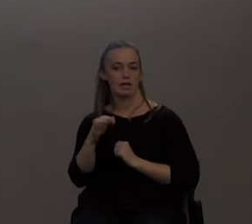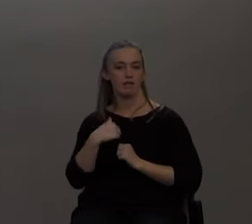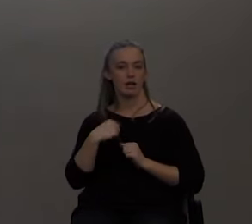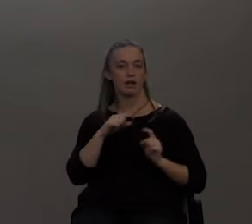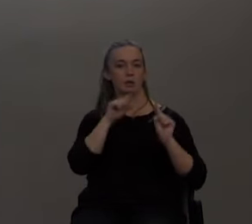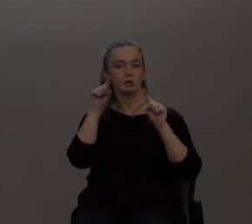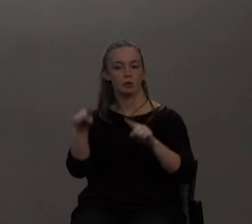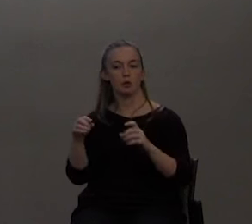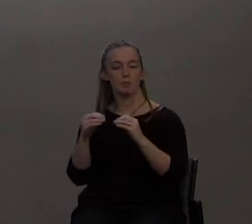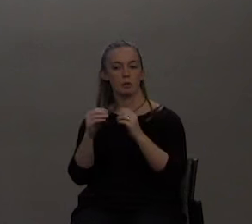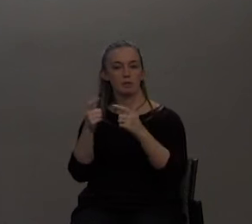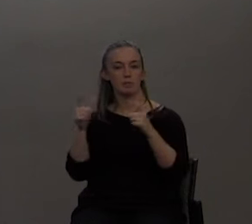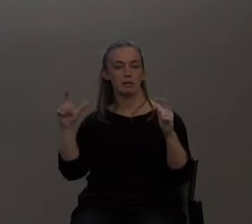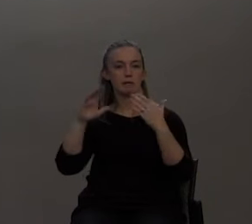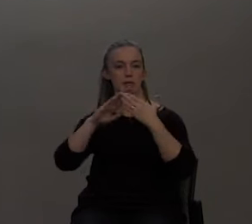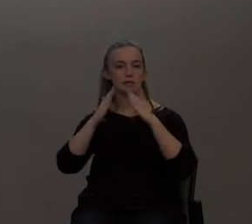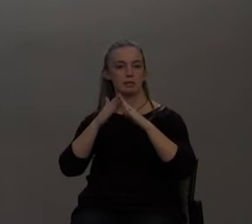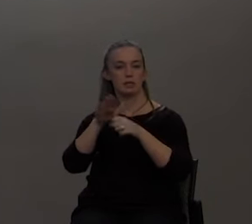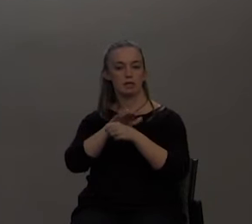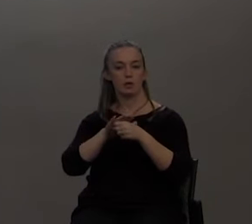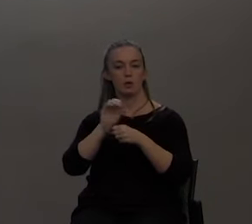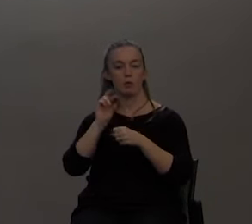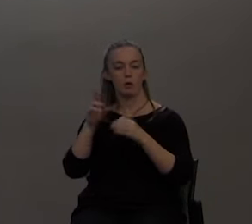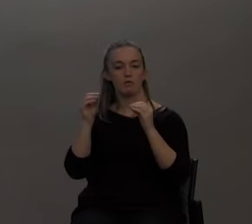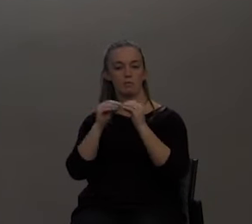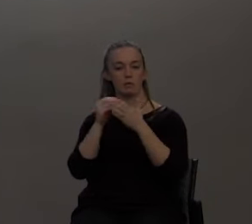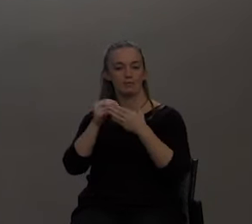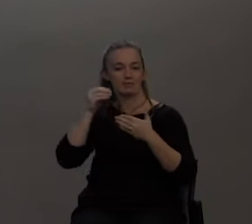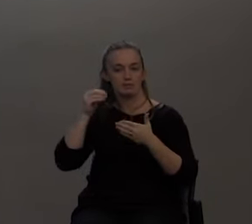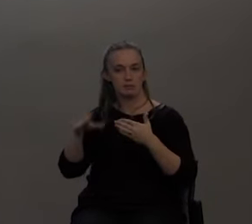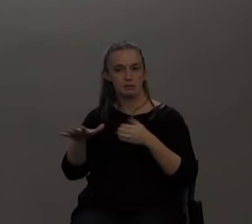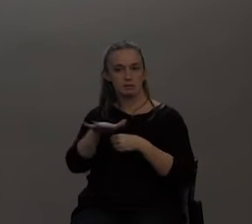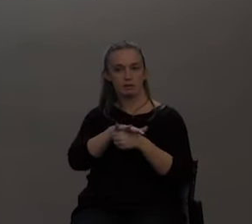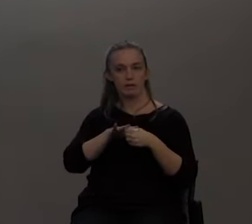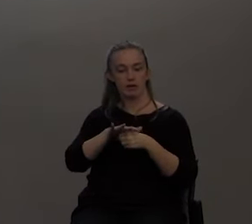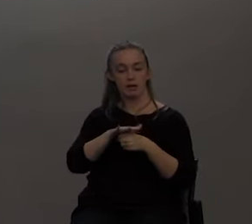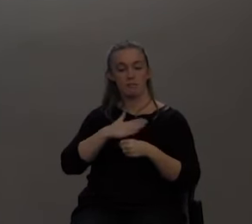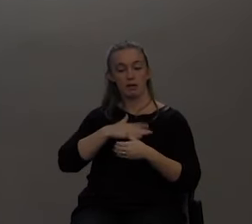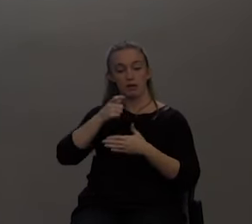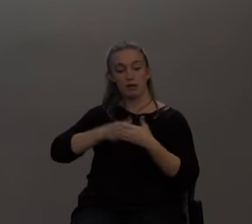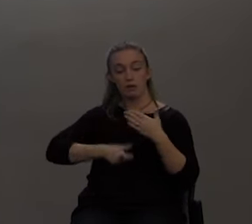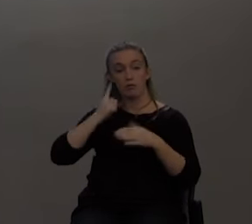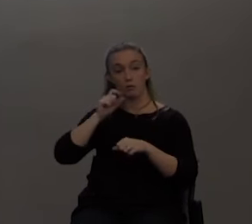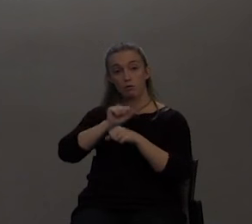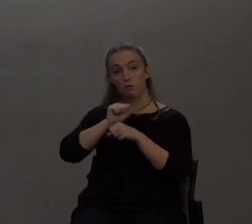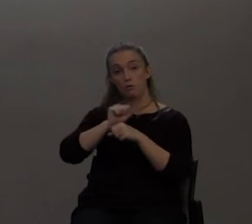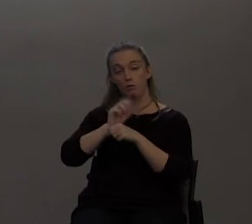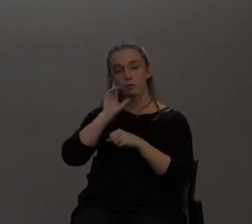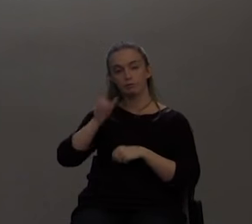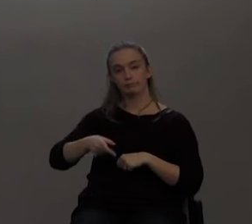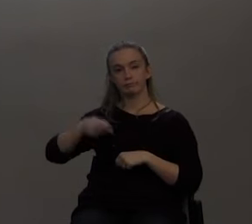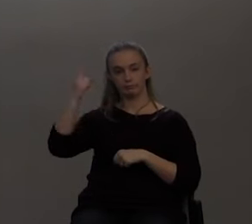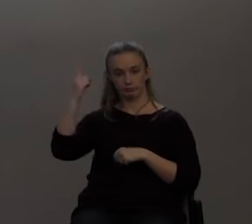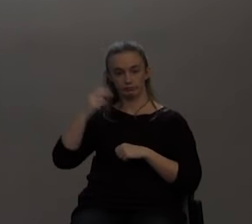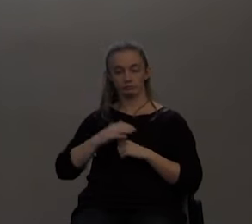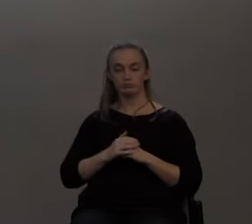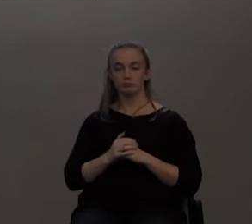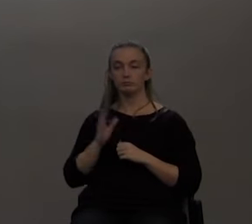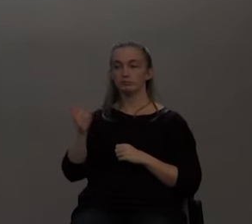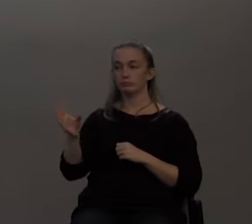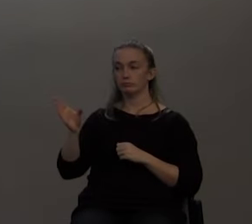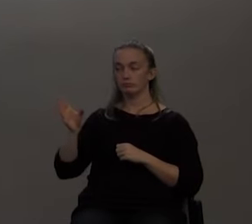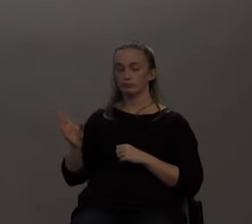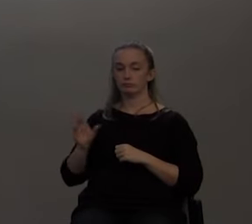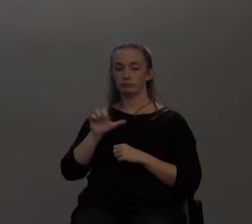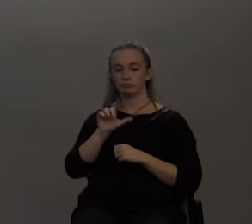more metropolitan or urban area or a more expensive part of the country, my cost for labor is going to be much higher. And this also illustrates